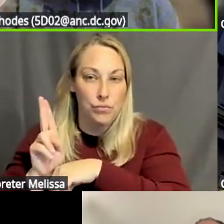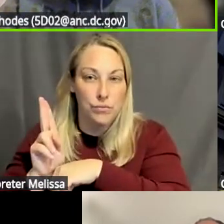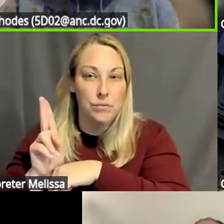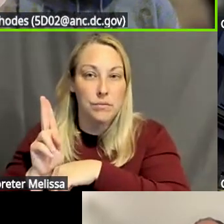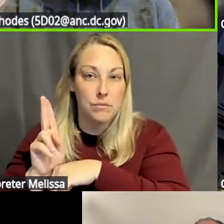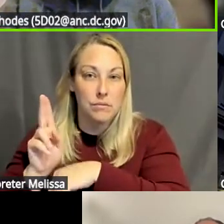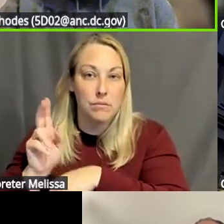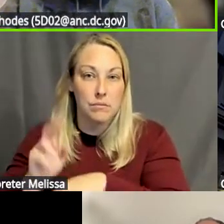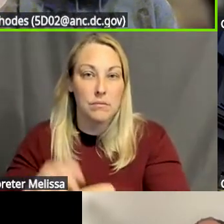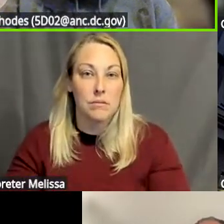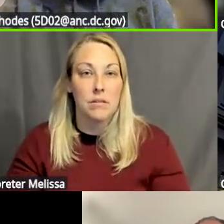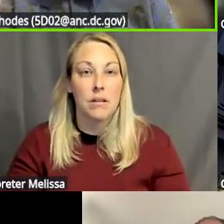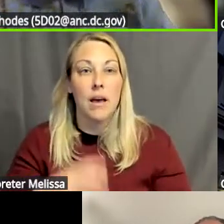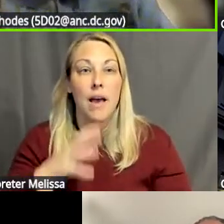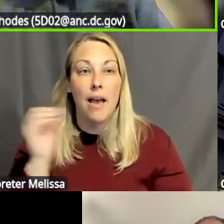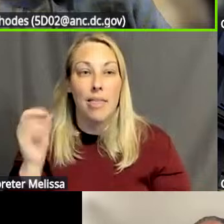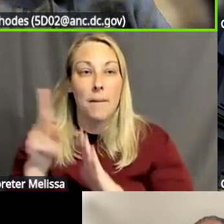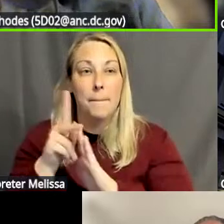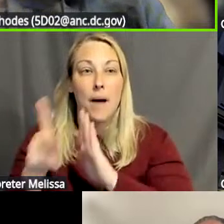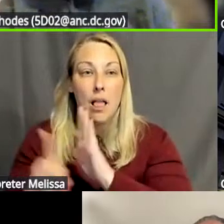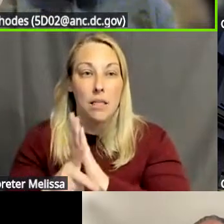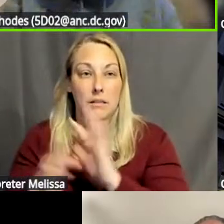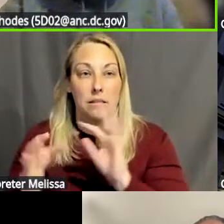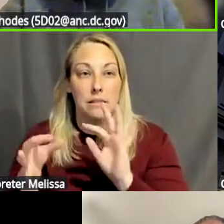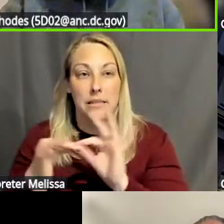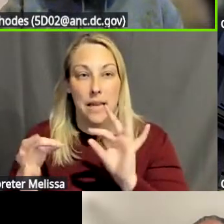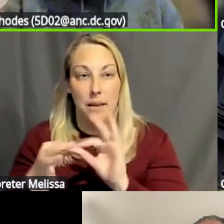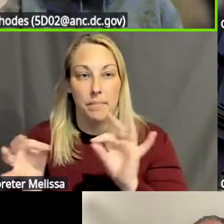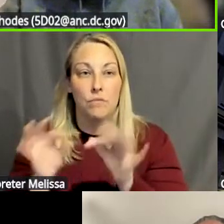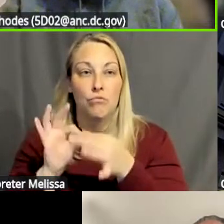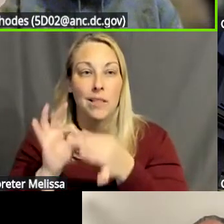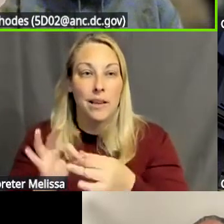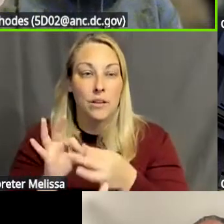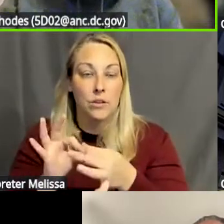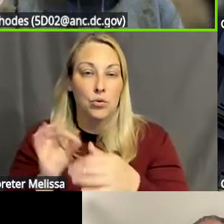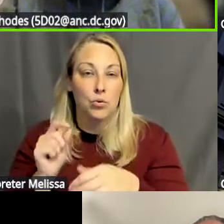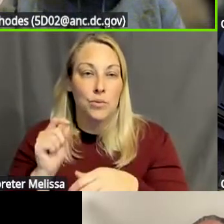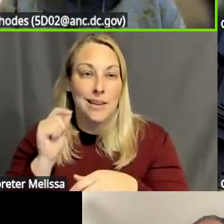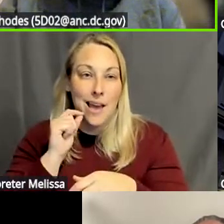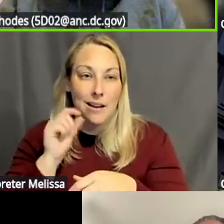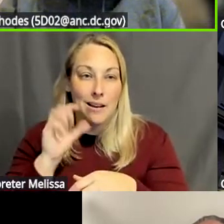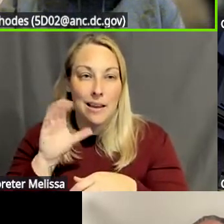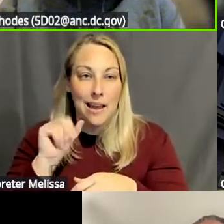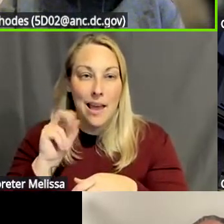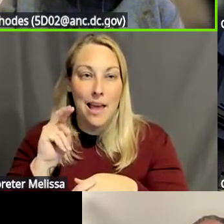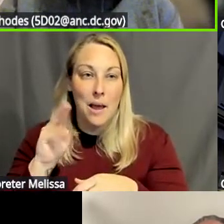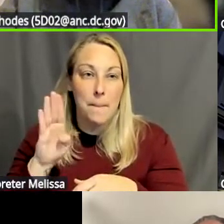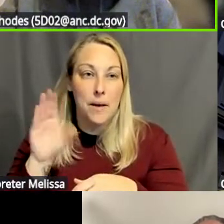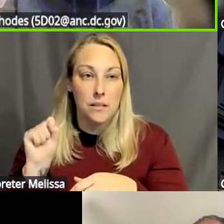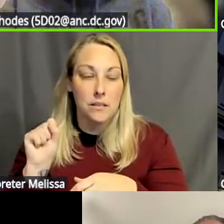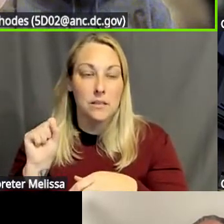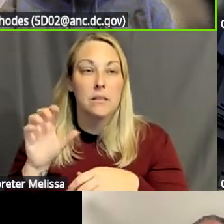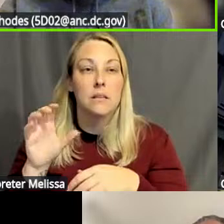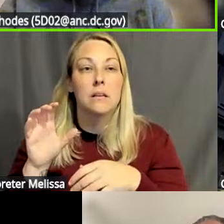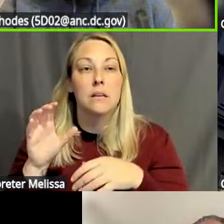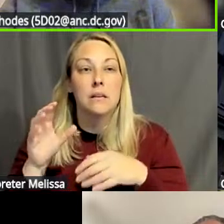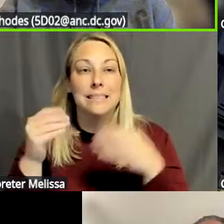and policy statement on cannabis dispensary in an overburdened neighborhood.